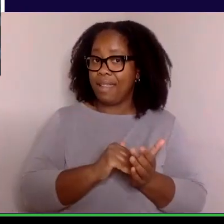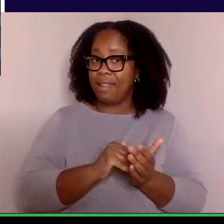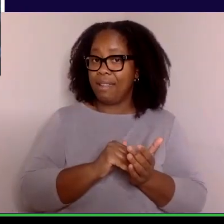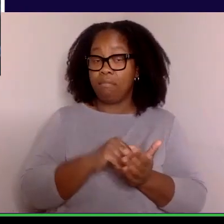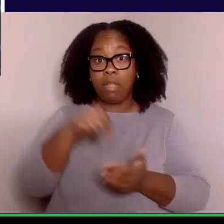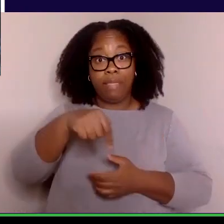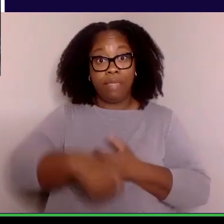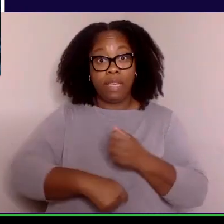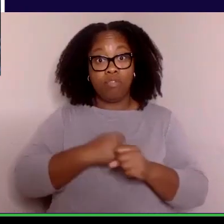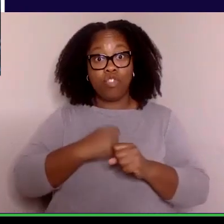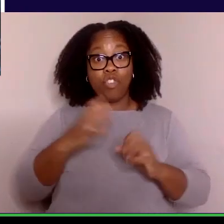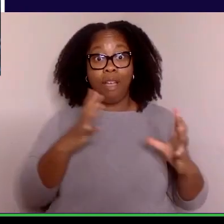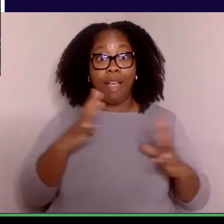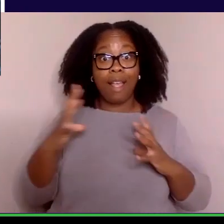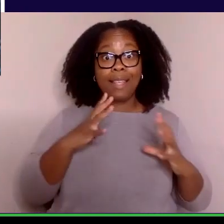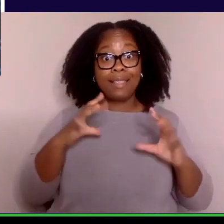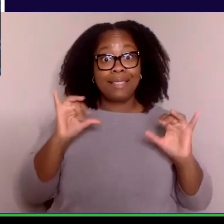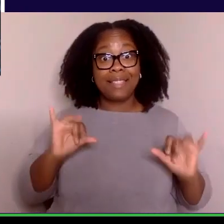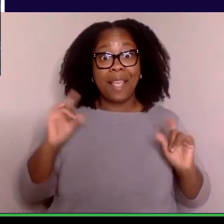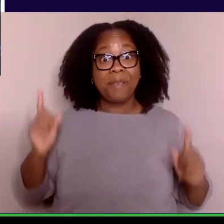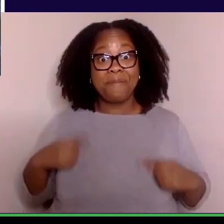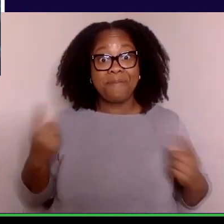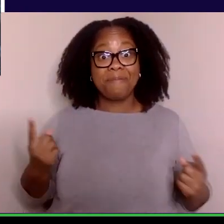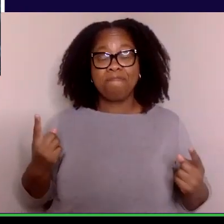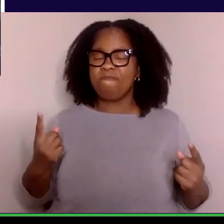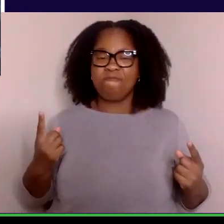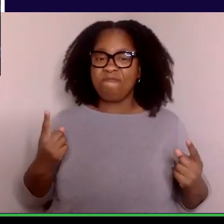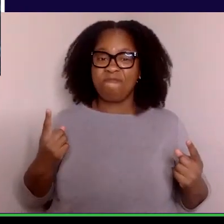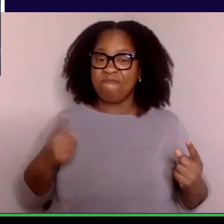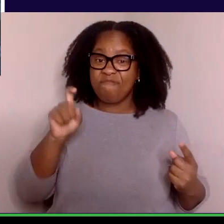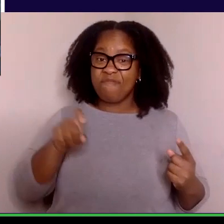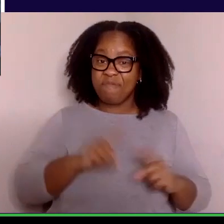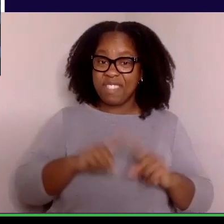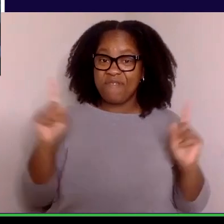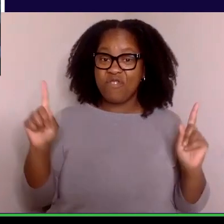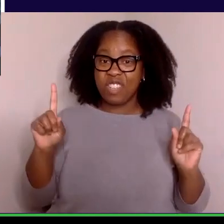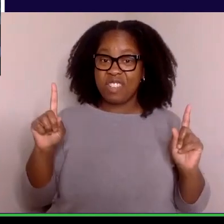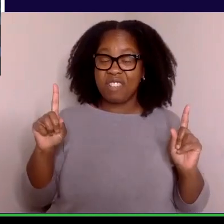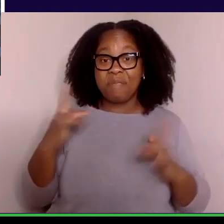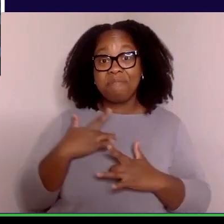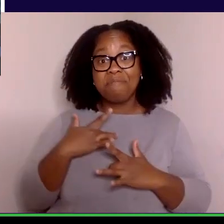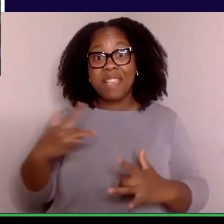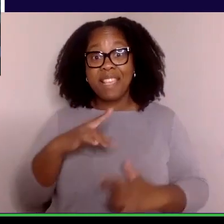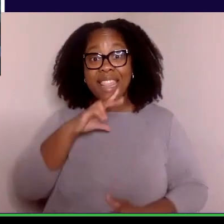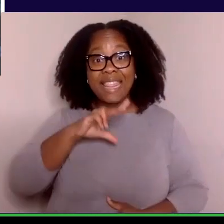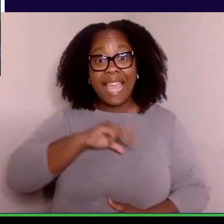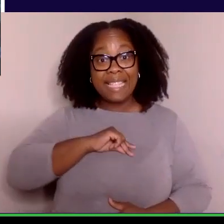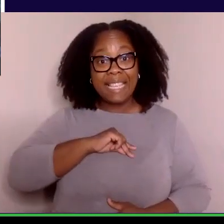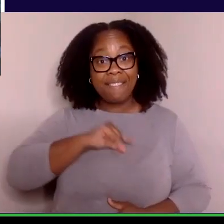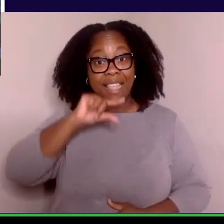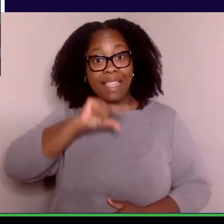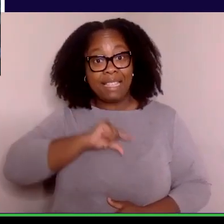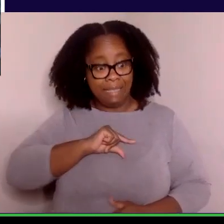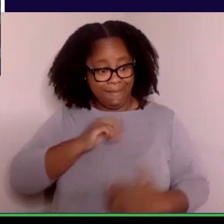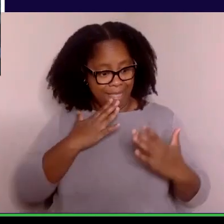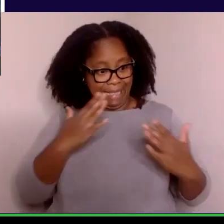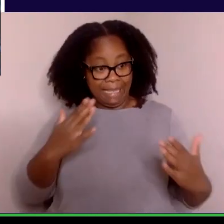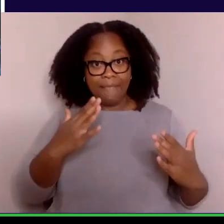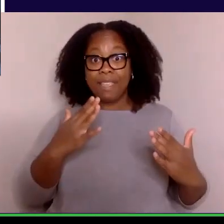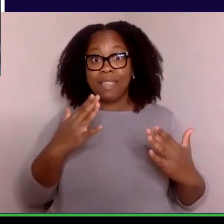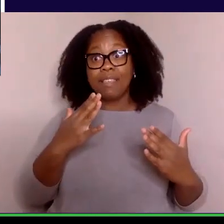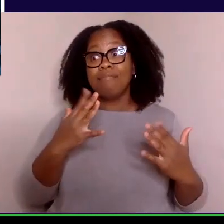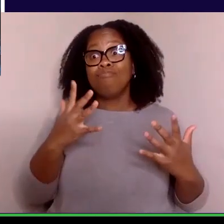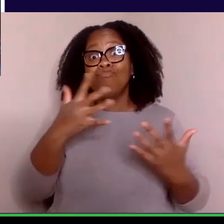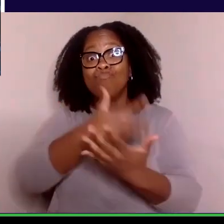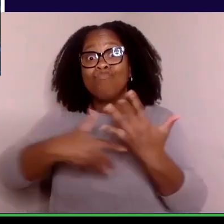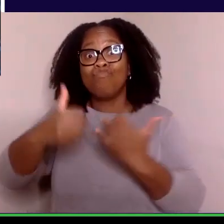year. My family's Thanksgiving is usually spent with my friend and her family, but not this year.